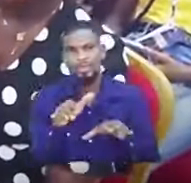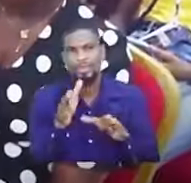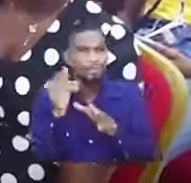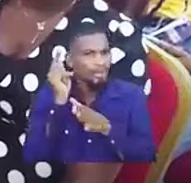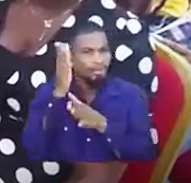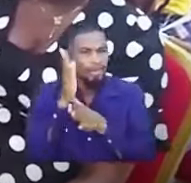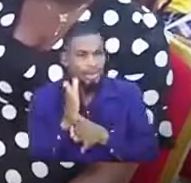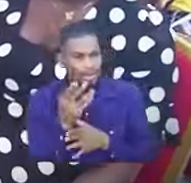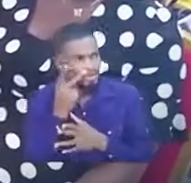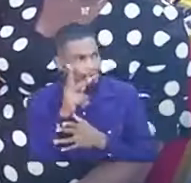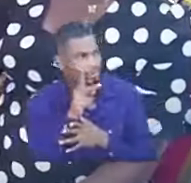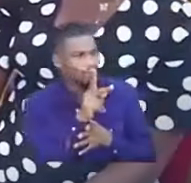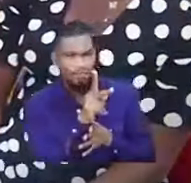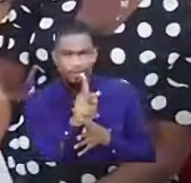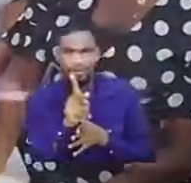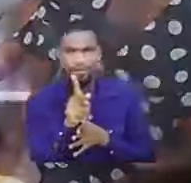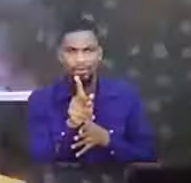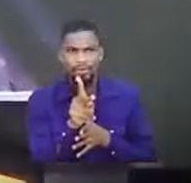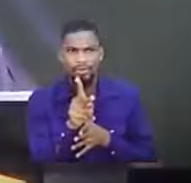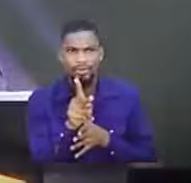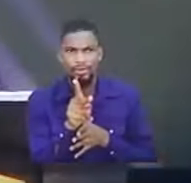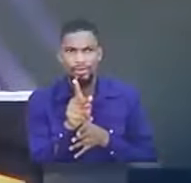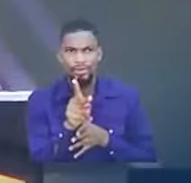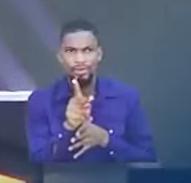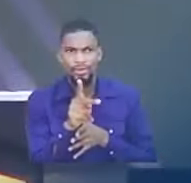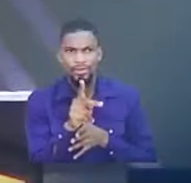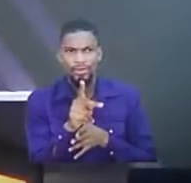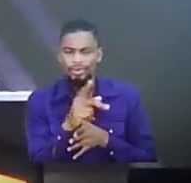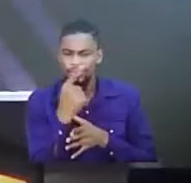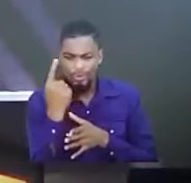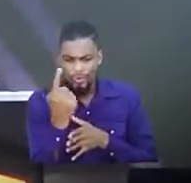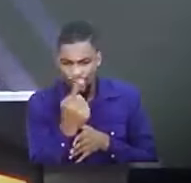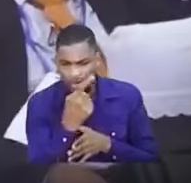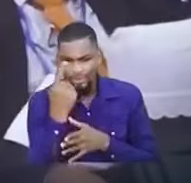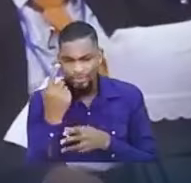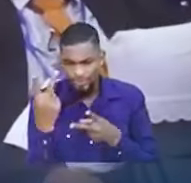some advances towards you, don't be frequenting the lecturer's house.